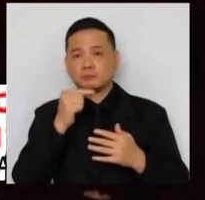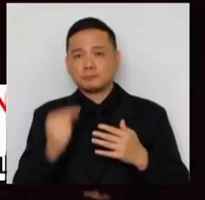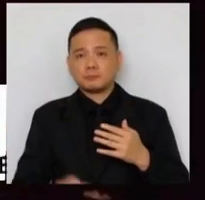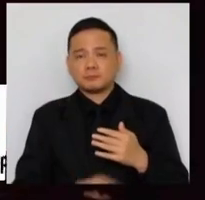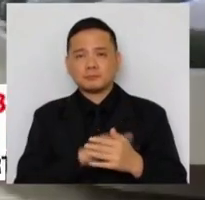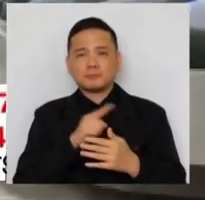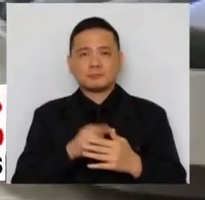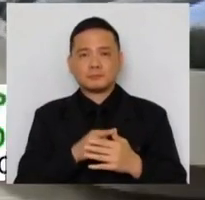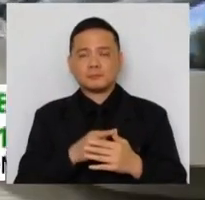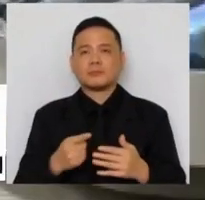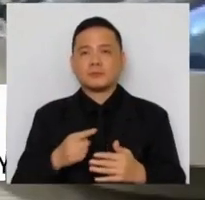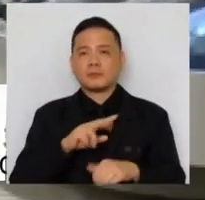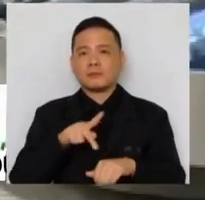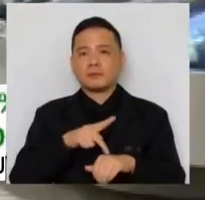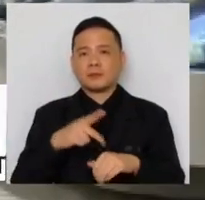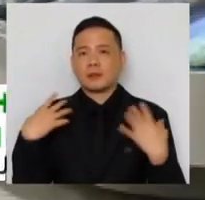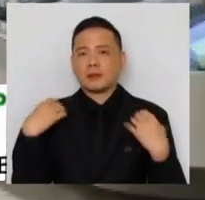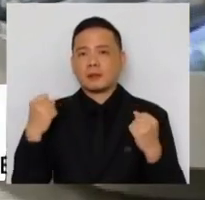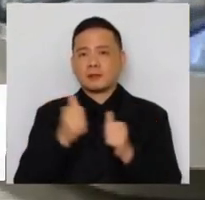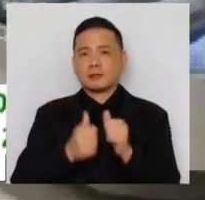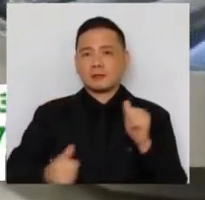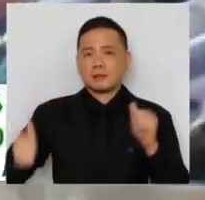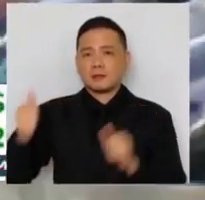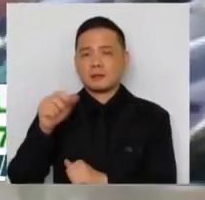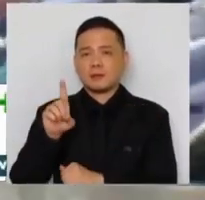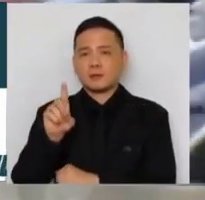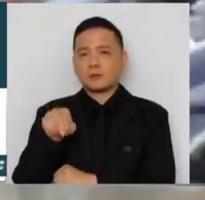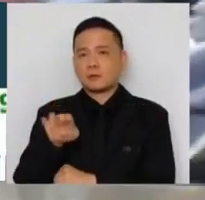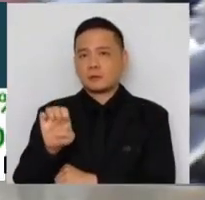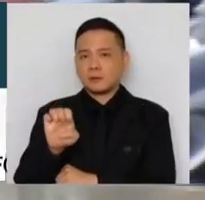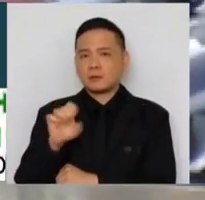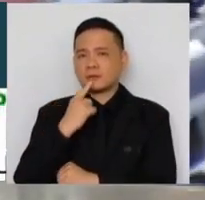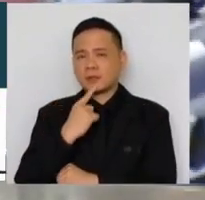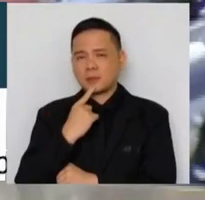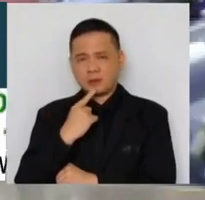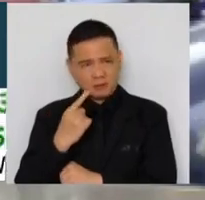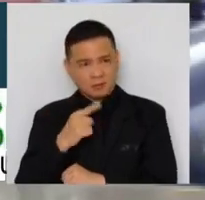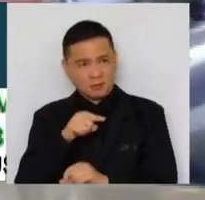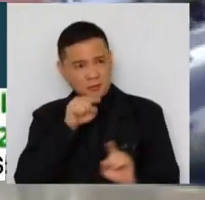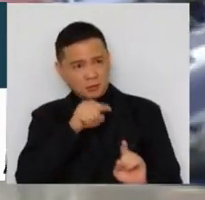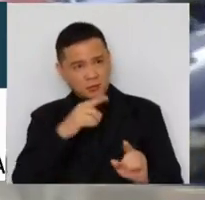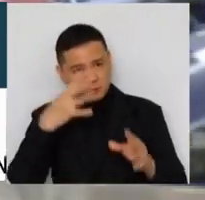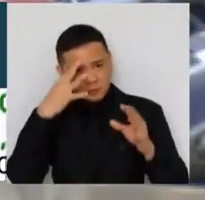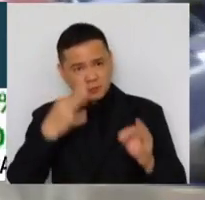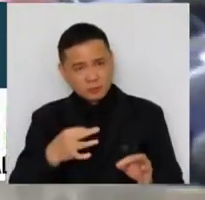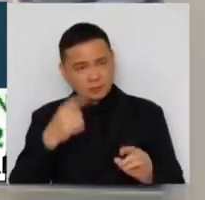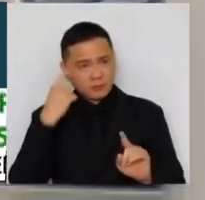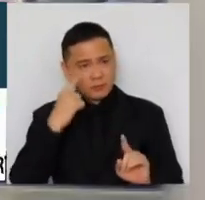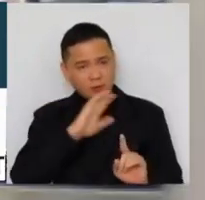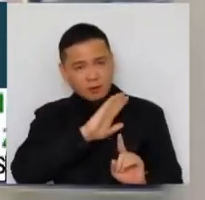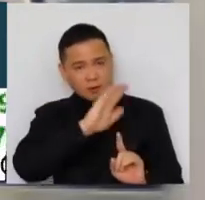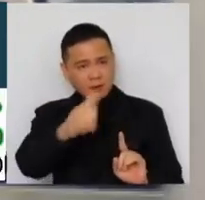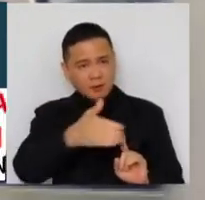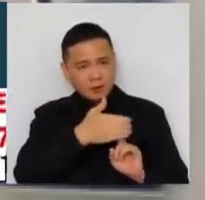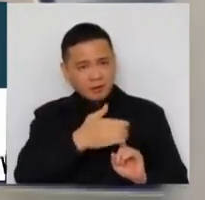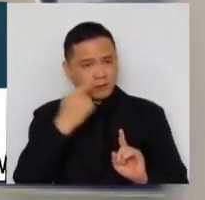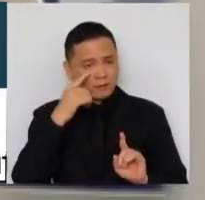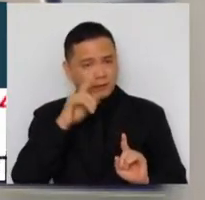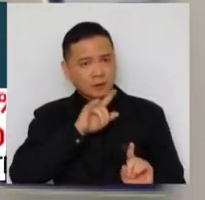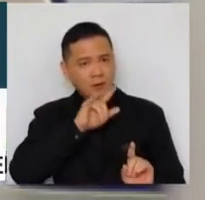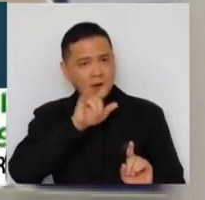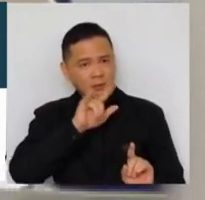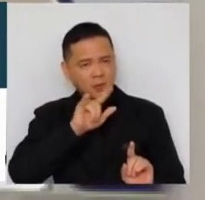Philippine Health Secretary Francisco Duque III questions government's decision to remove the facility-based quarantine for